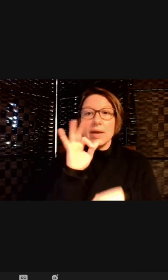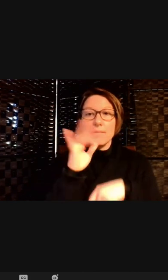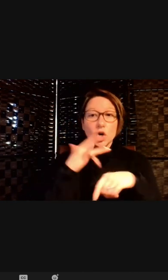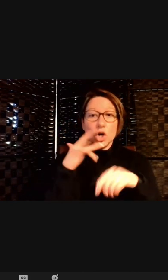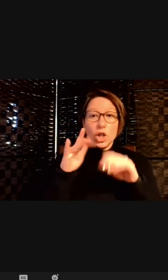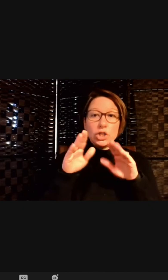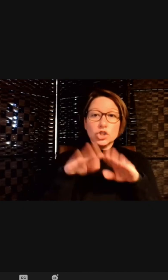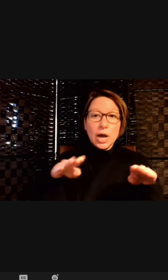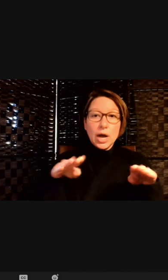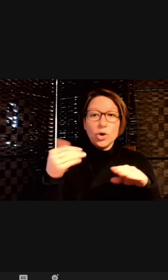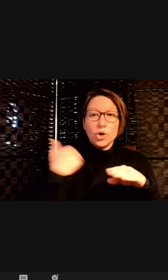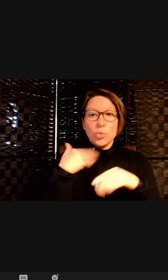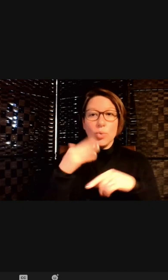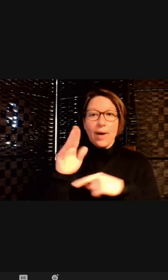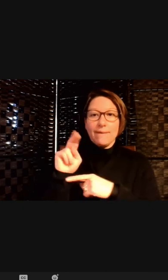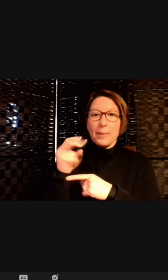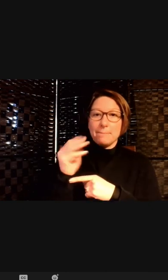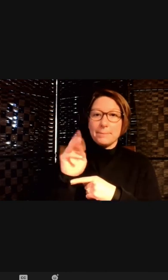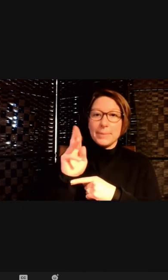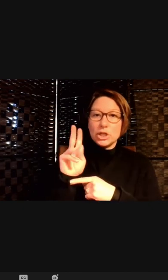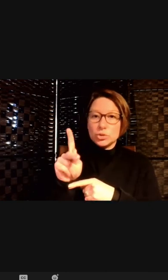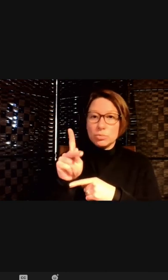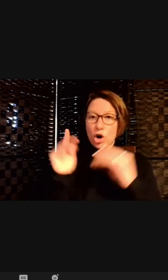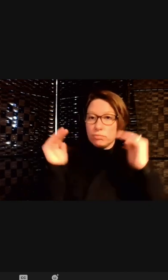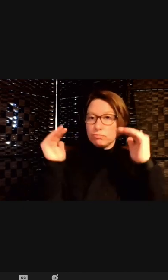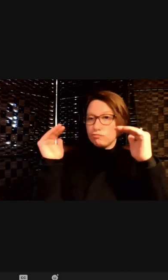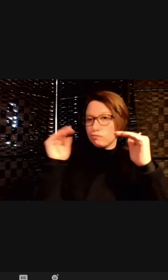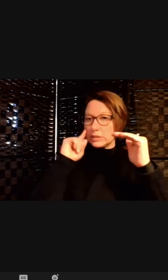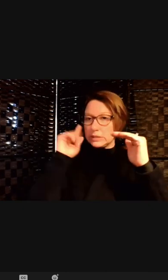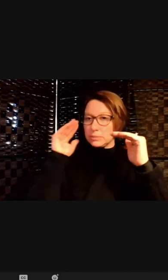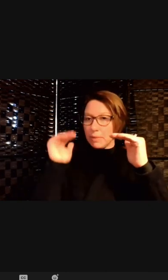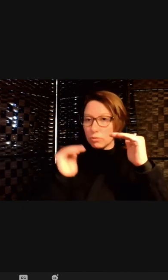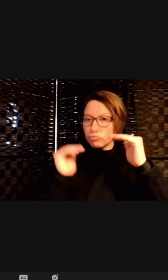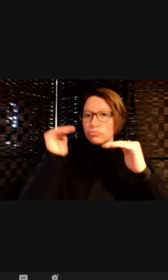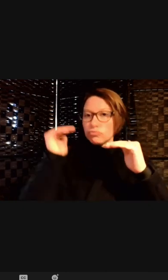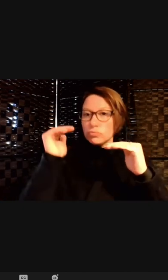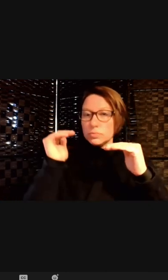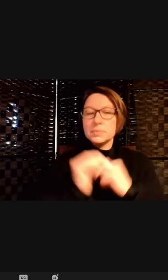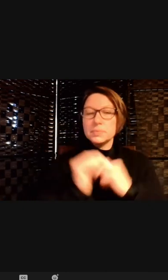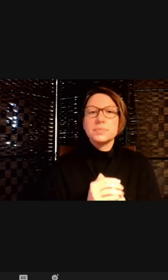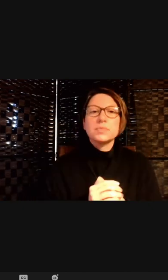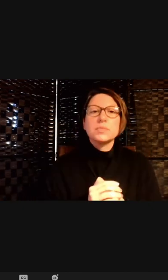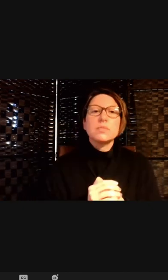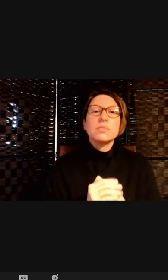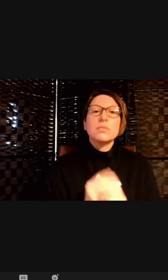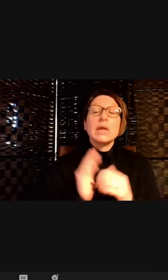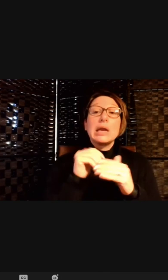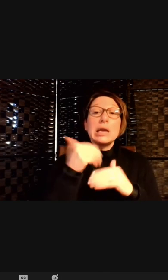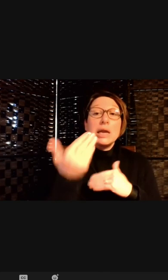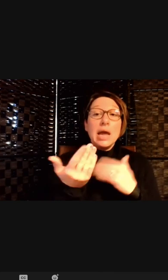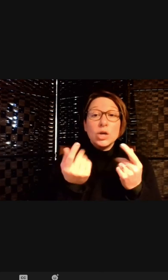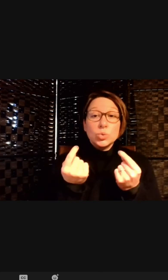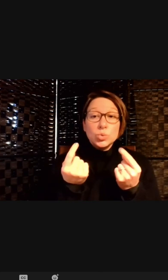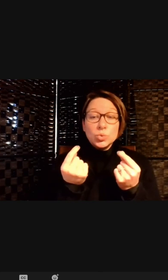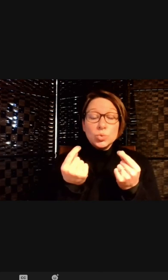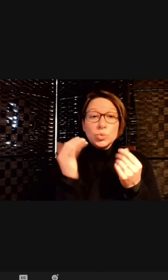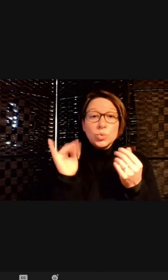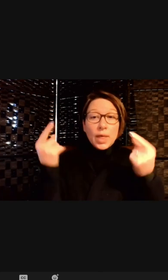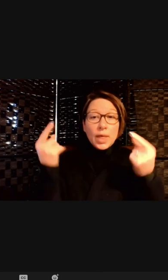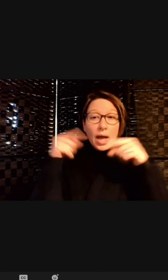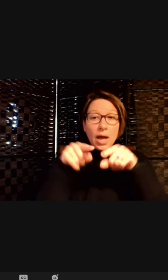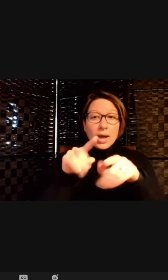towards, or that activity that you're expecting the student to achieve, okay? And then the next thing you would need to do is align that